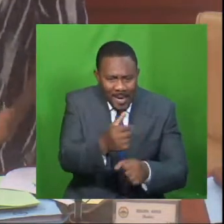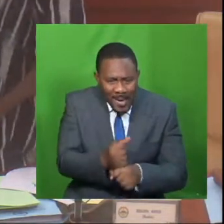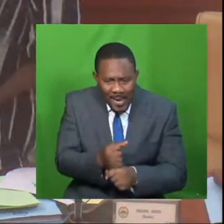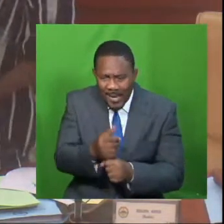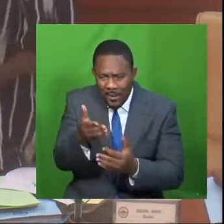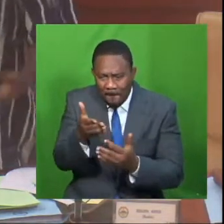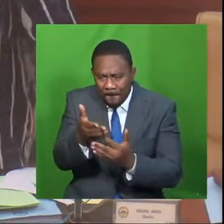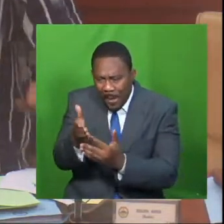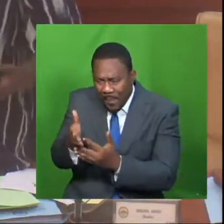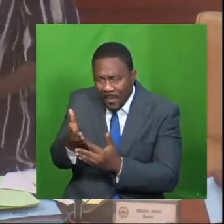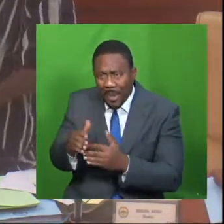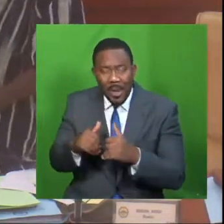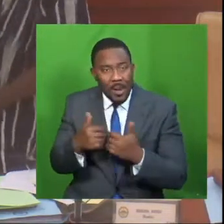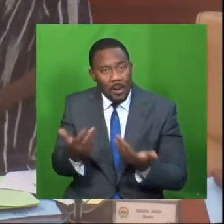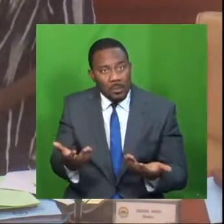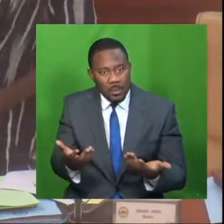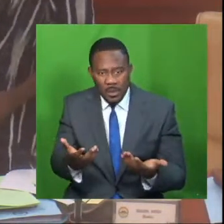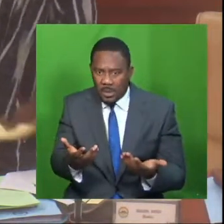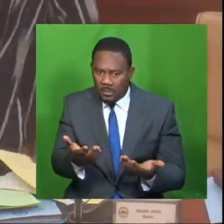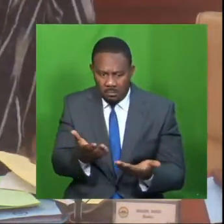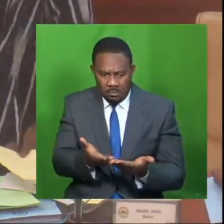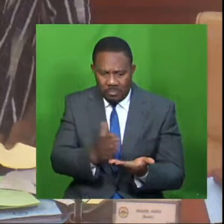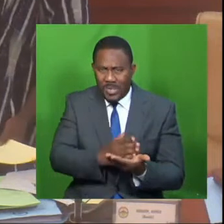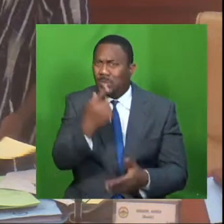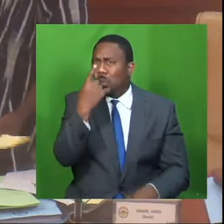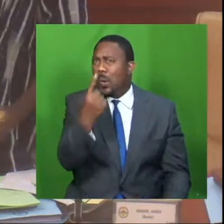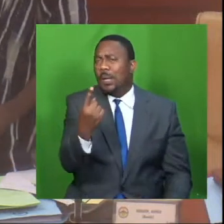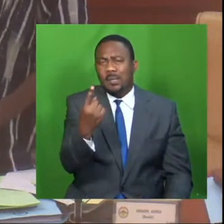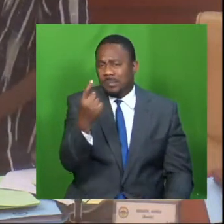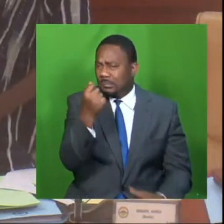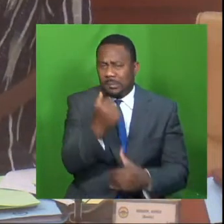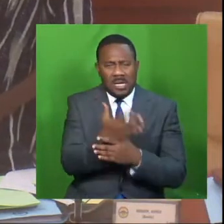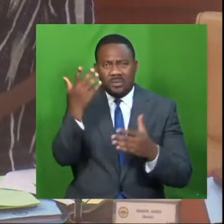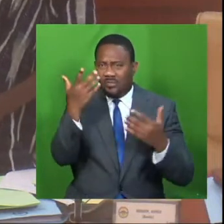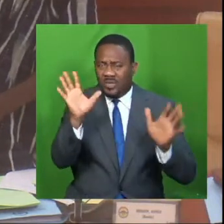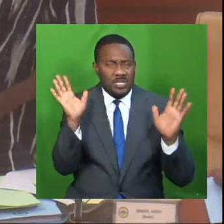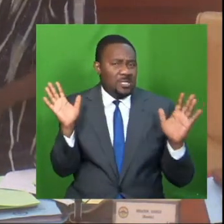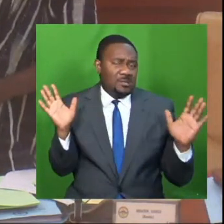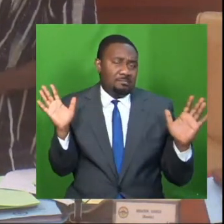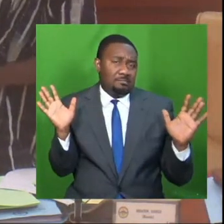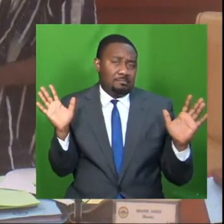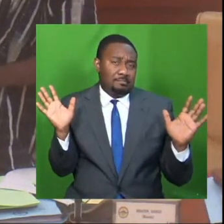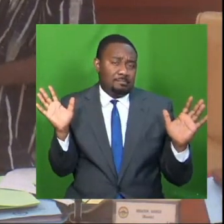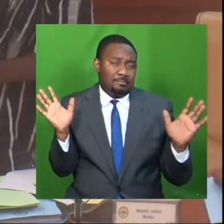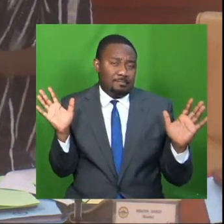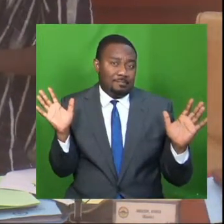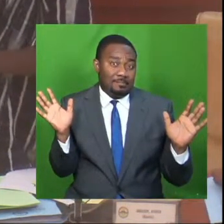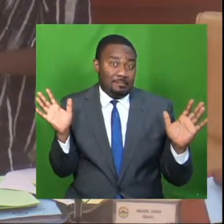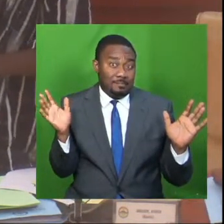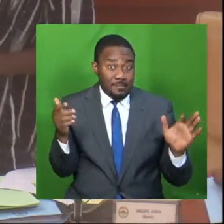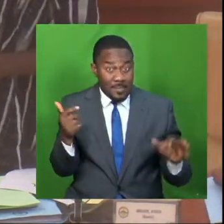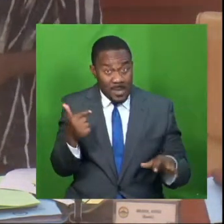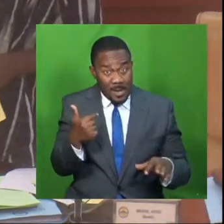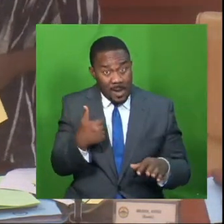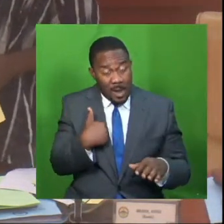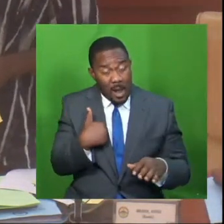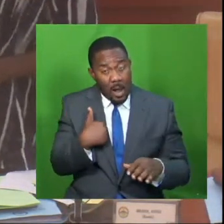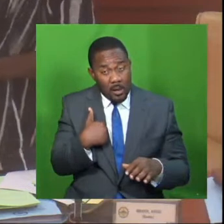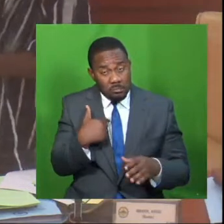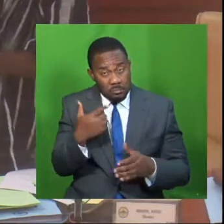whether a letter has been written to all the 16 people who asked those questions. And even if so, Mr. Speaker, Other